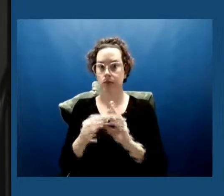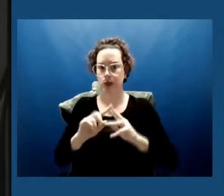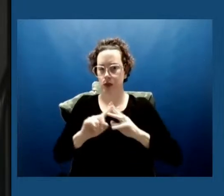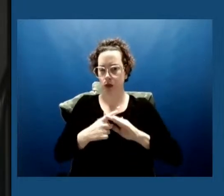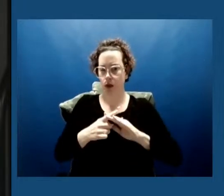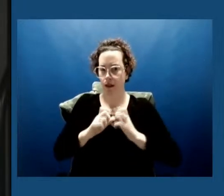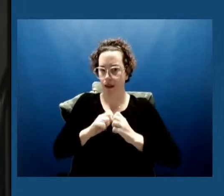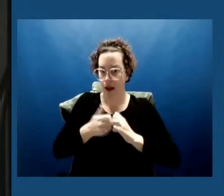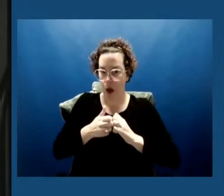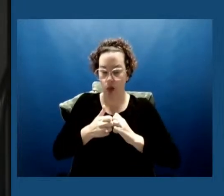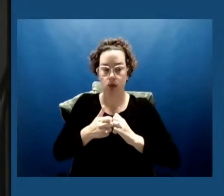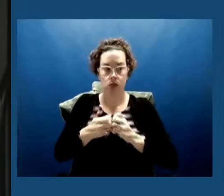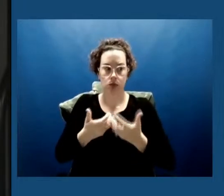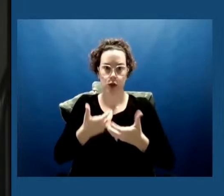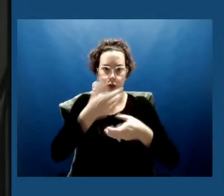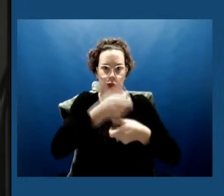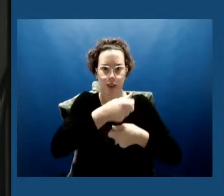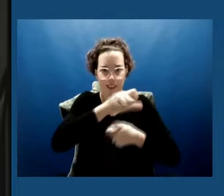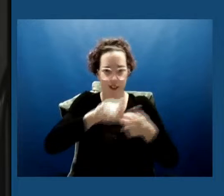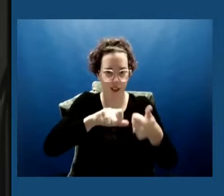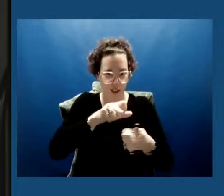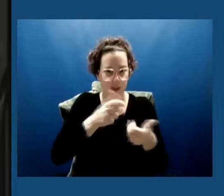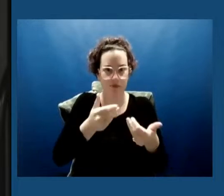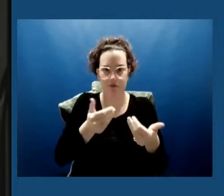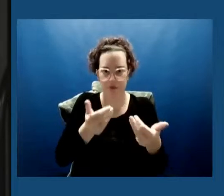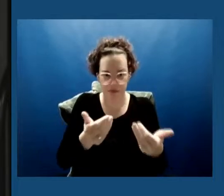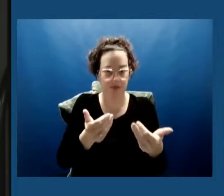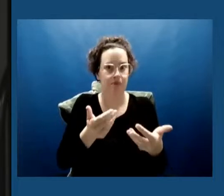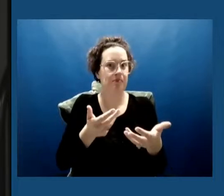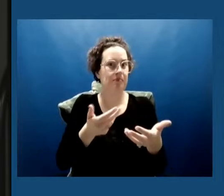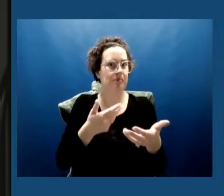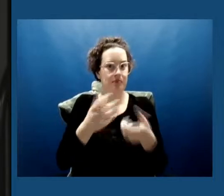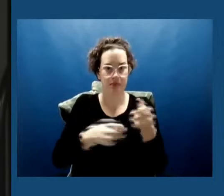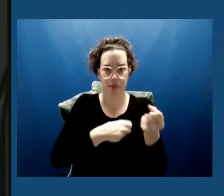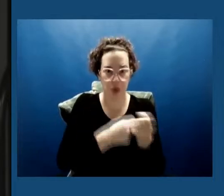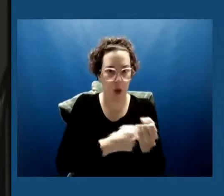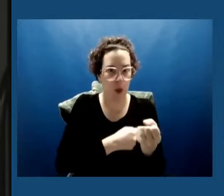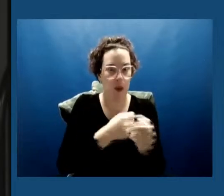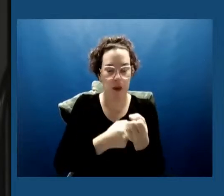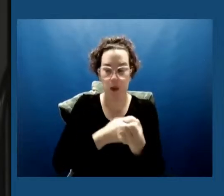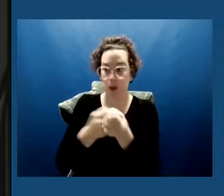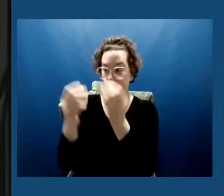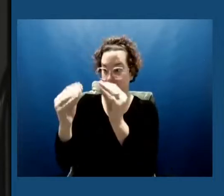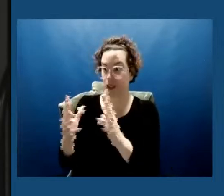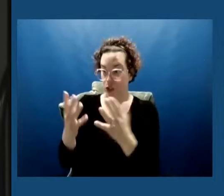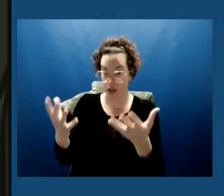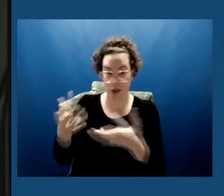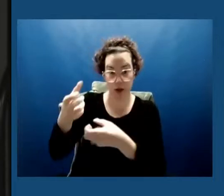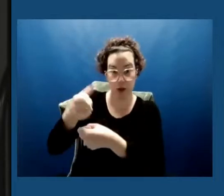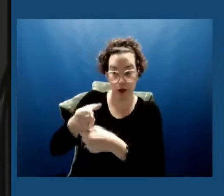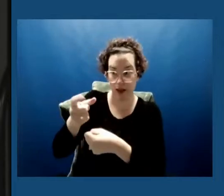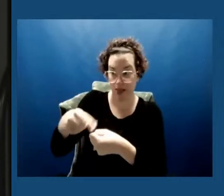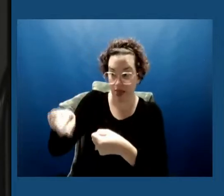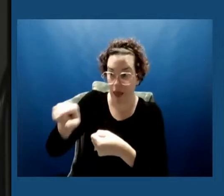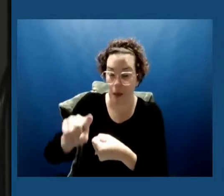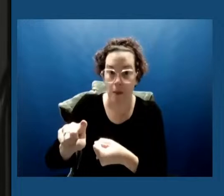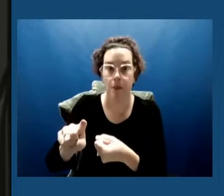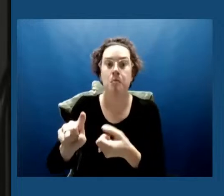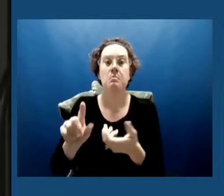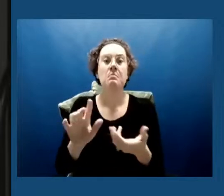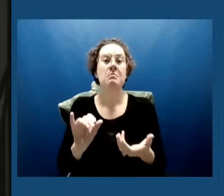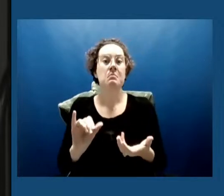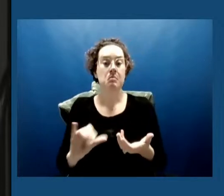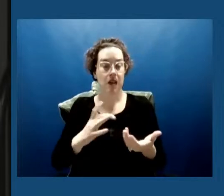give each other the benefit of the doubt. Let's trust our teachers that are here. Let's trust a sense